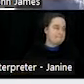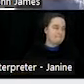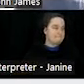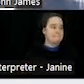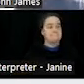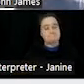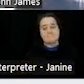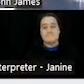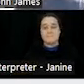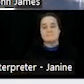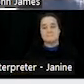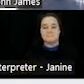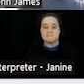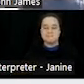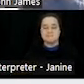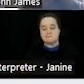basically,